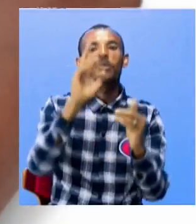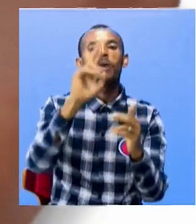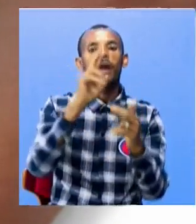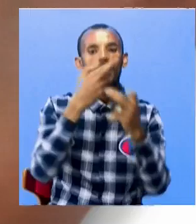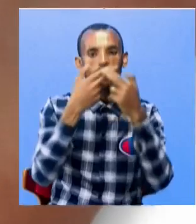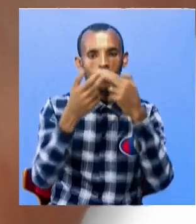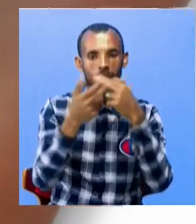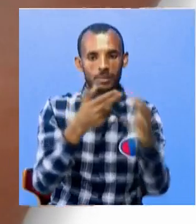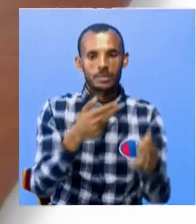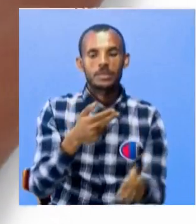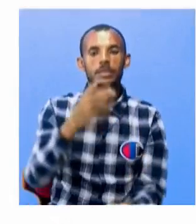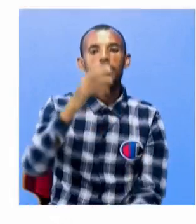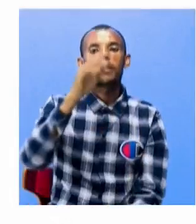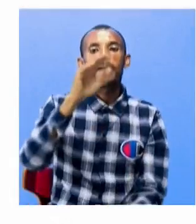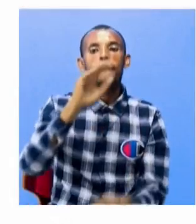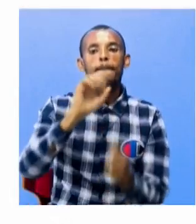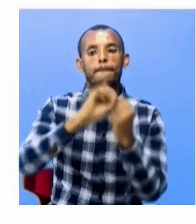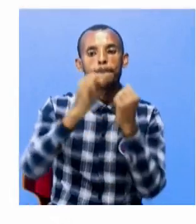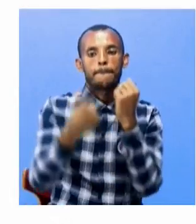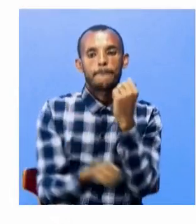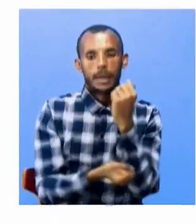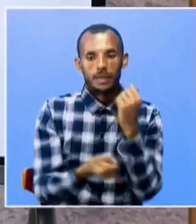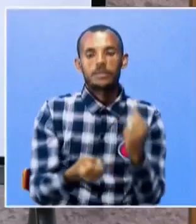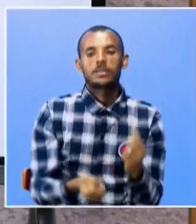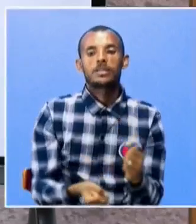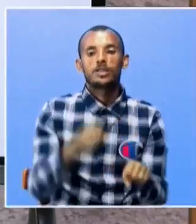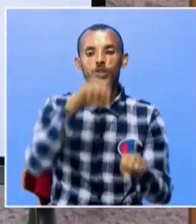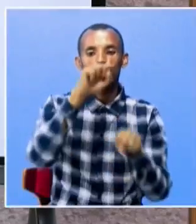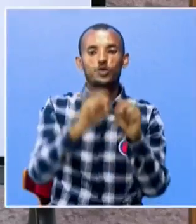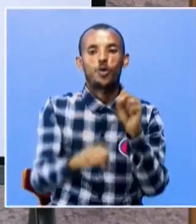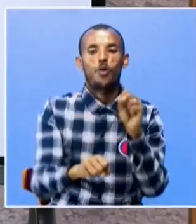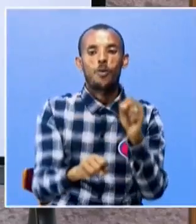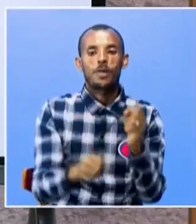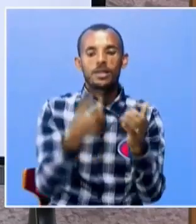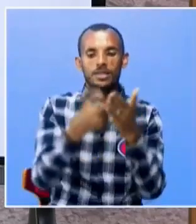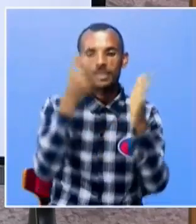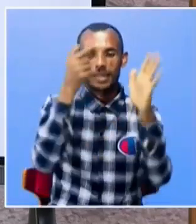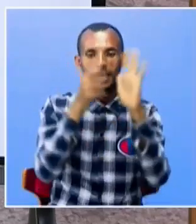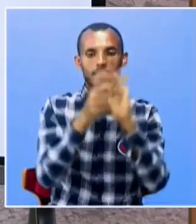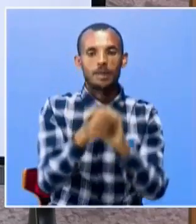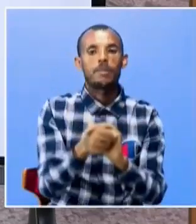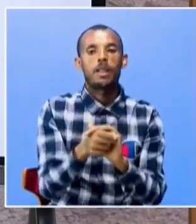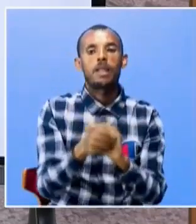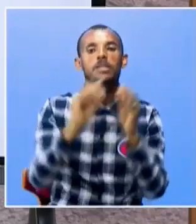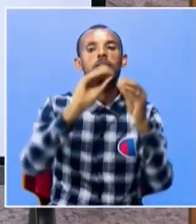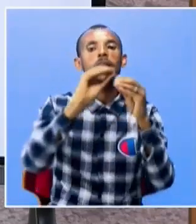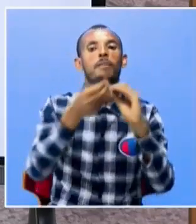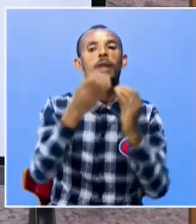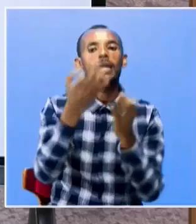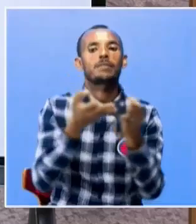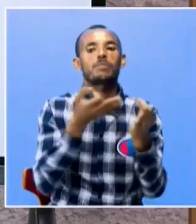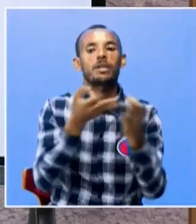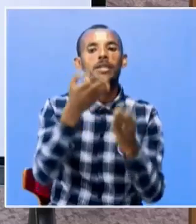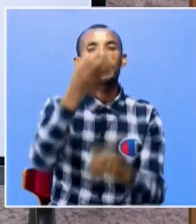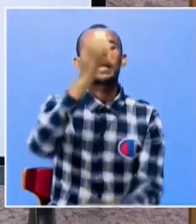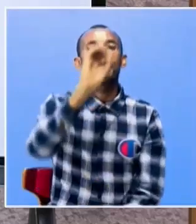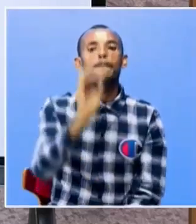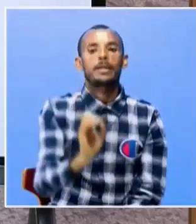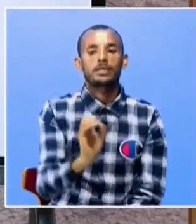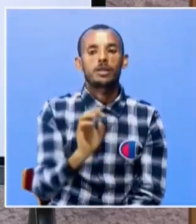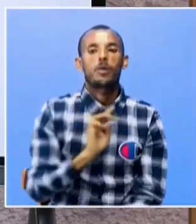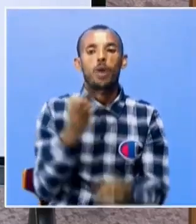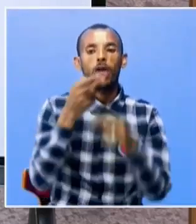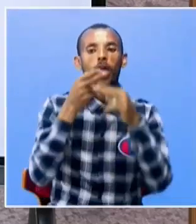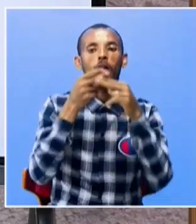base. So, in this example, the number expressed in percent, we call